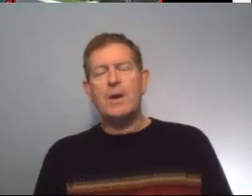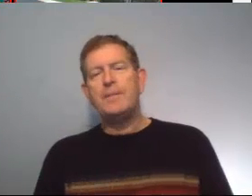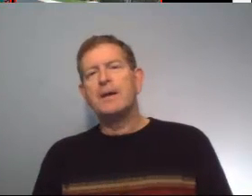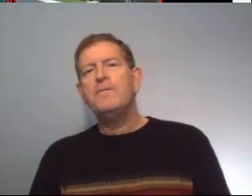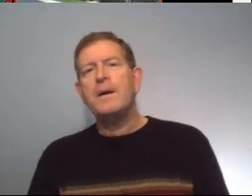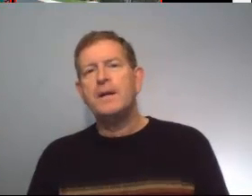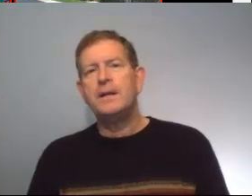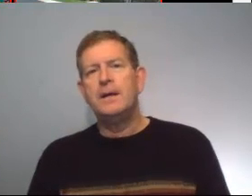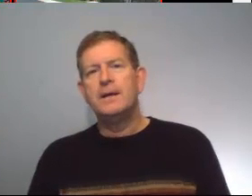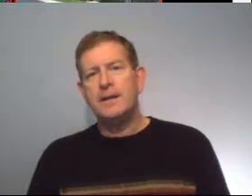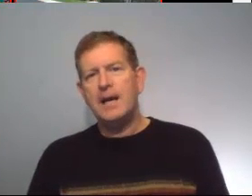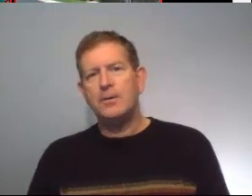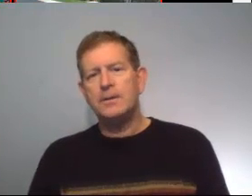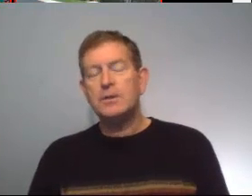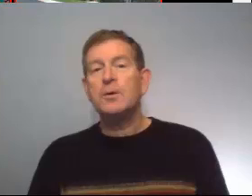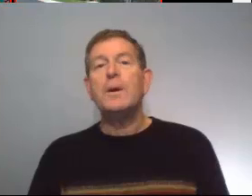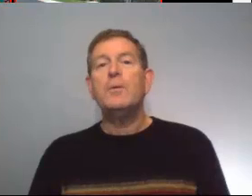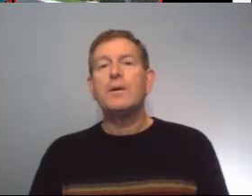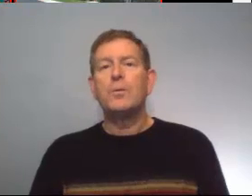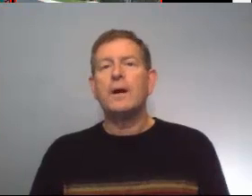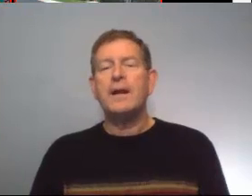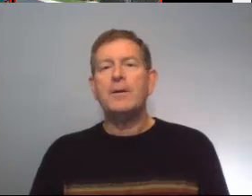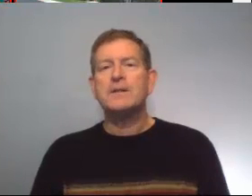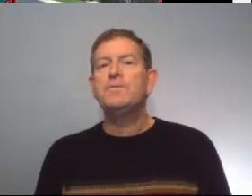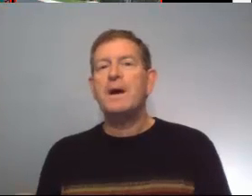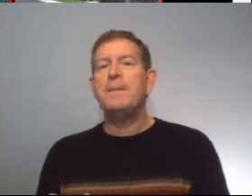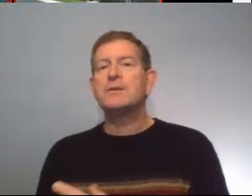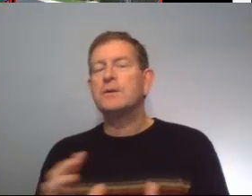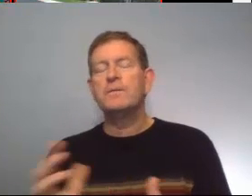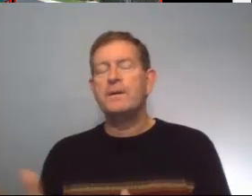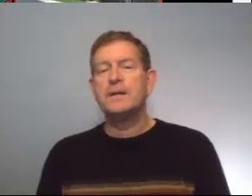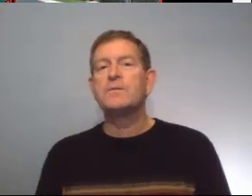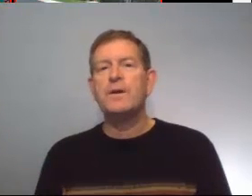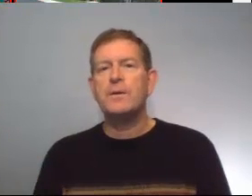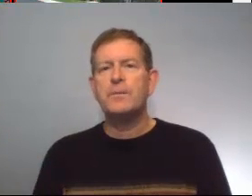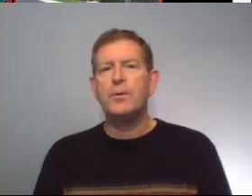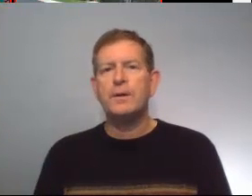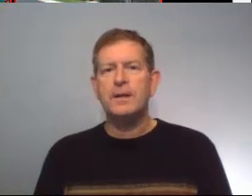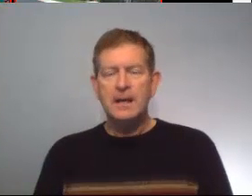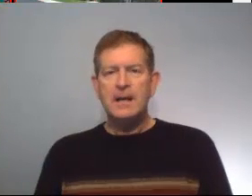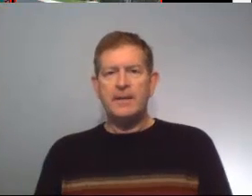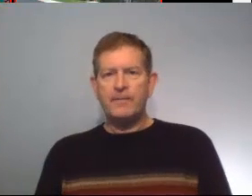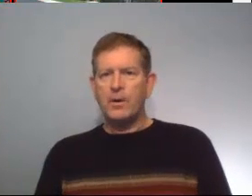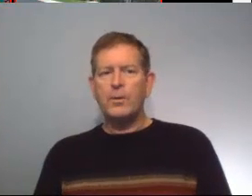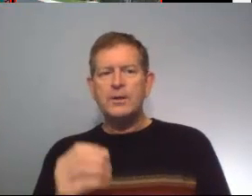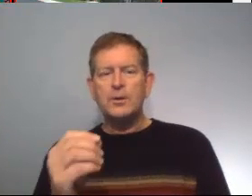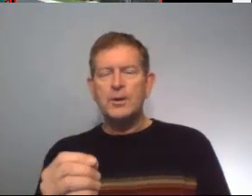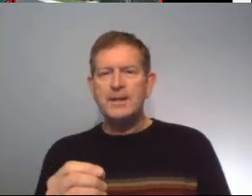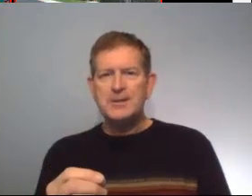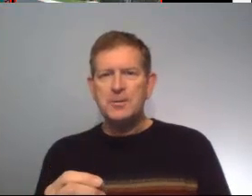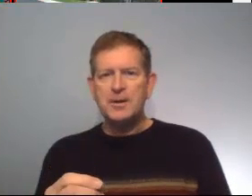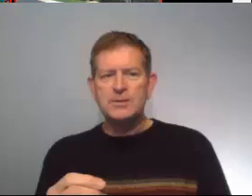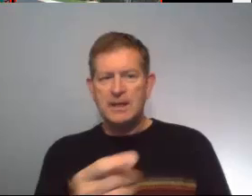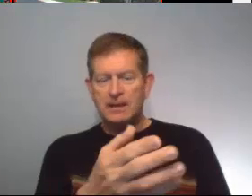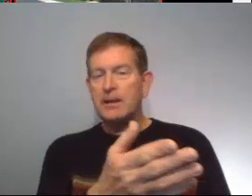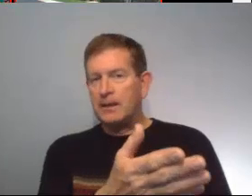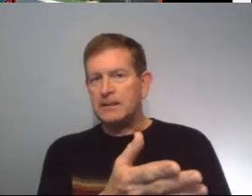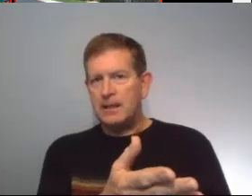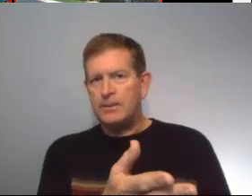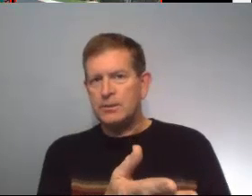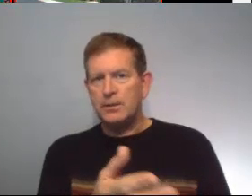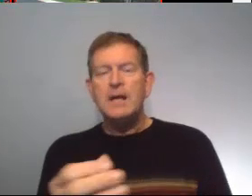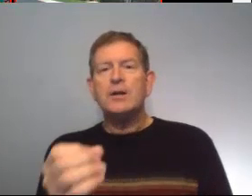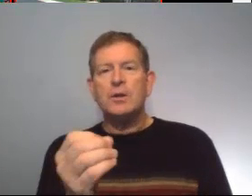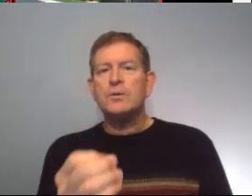it's describing a feminine noun. And so knowing whether a noun is masculine or feminine is very important. Therefore, when you're learning these words, like